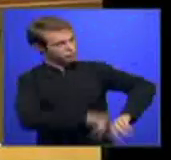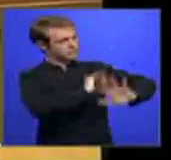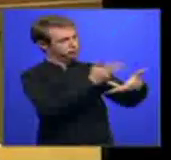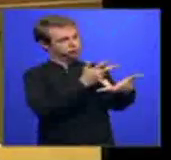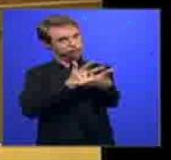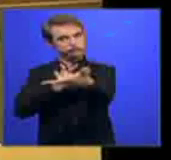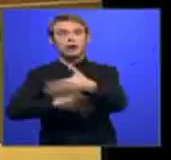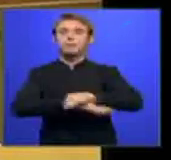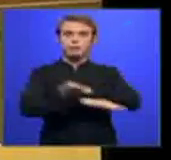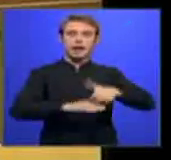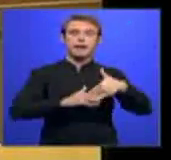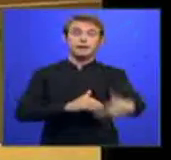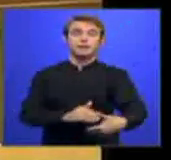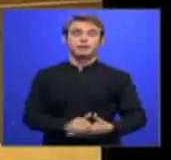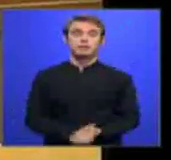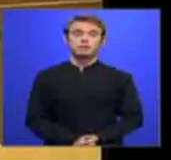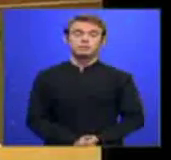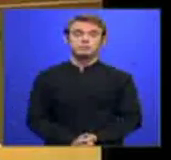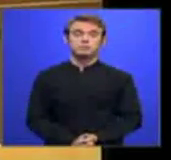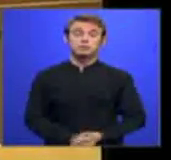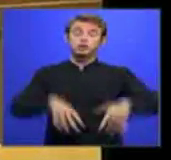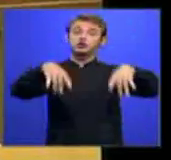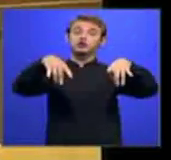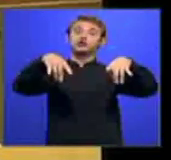Honorable Speaker, Honorable Chairperson,